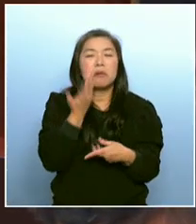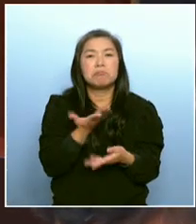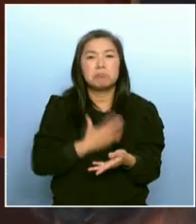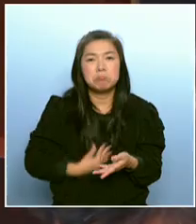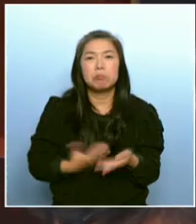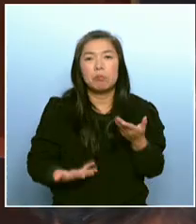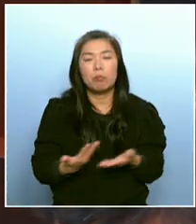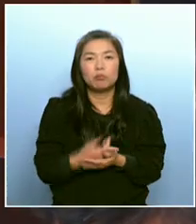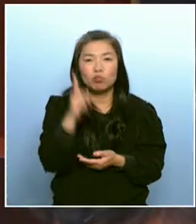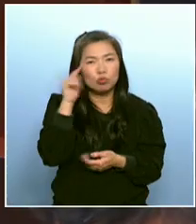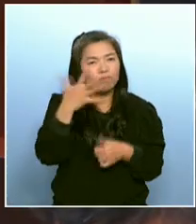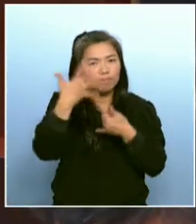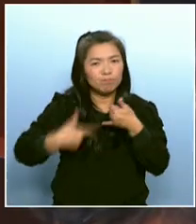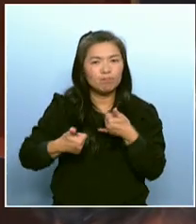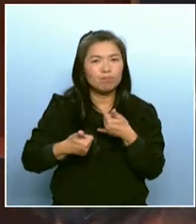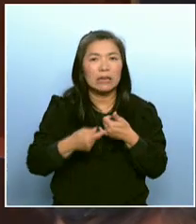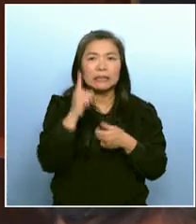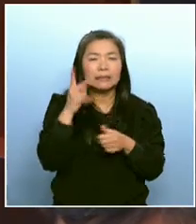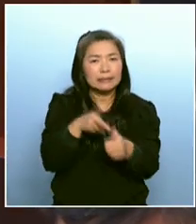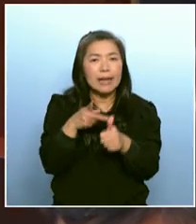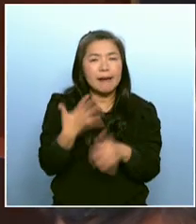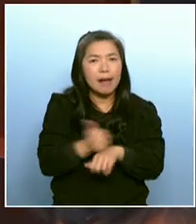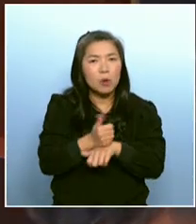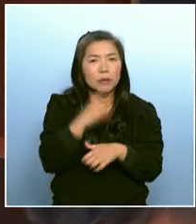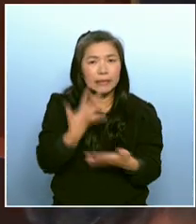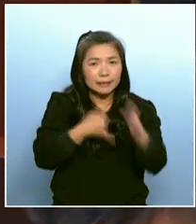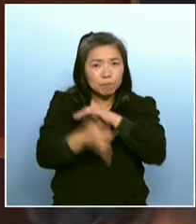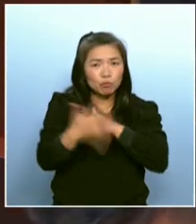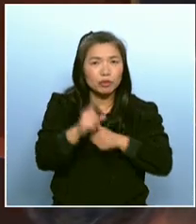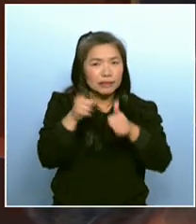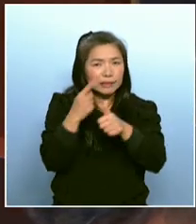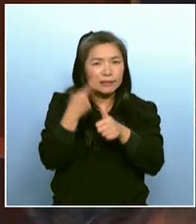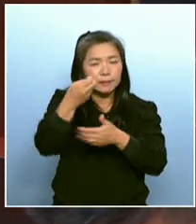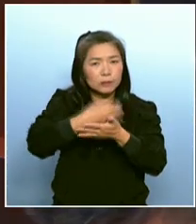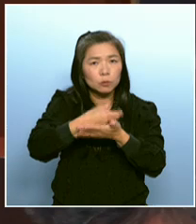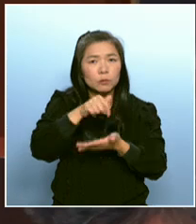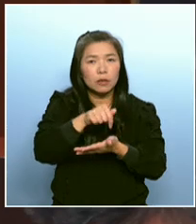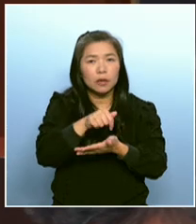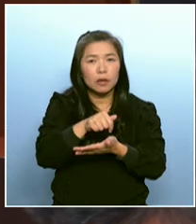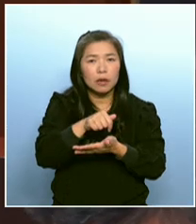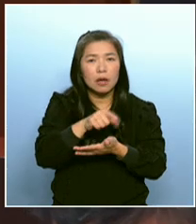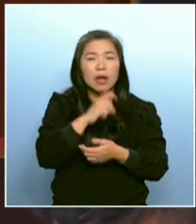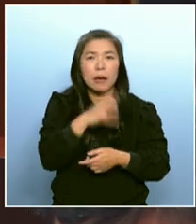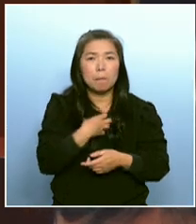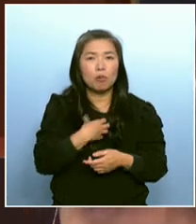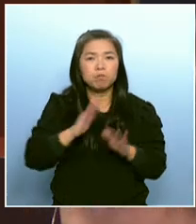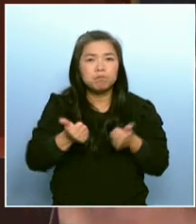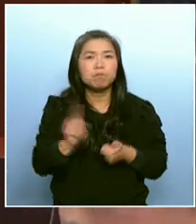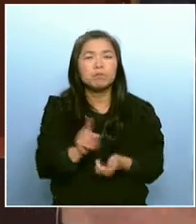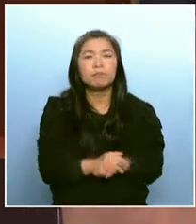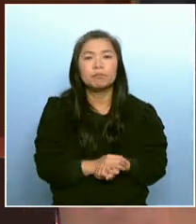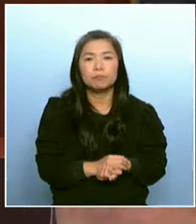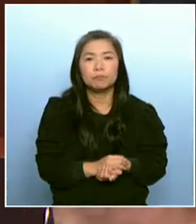I want to know if these requirements pose any negative impacts on the participating children. So I want to know